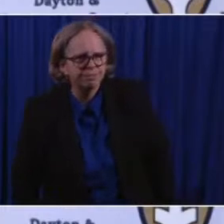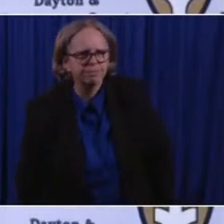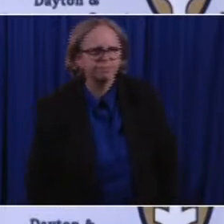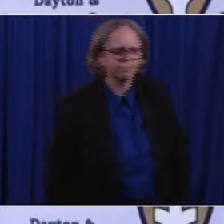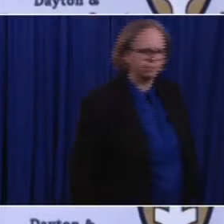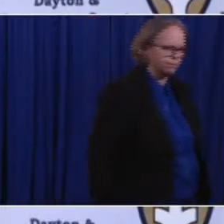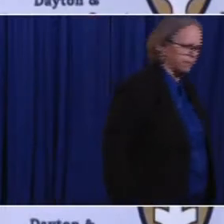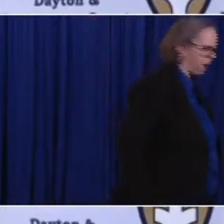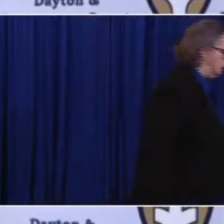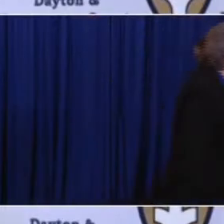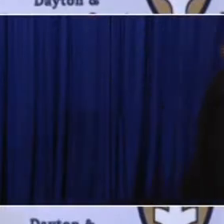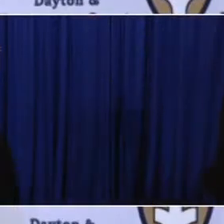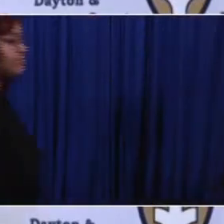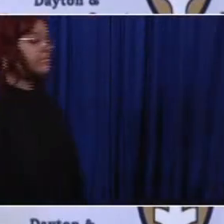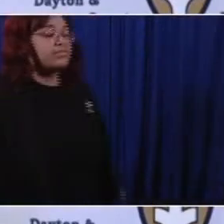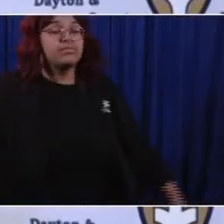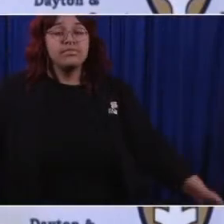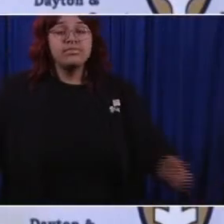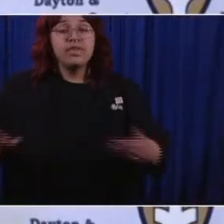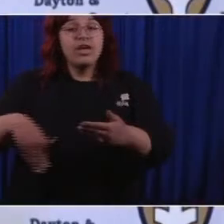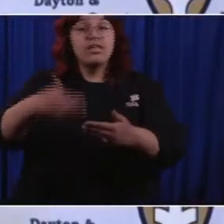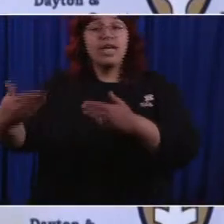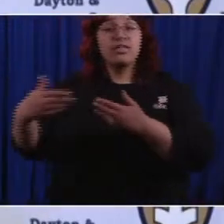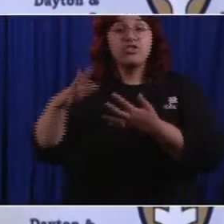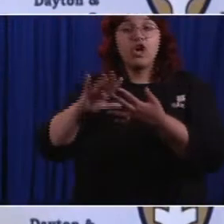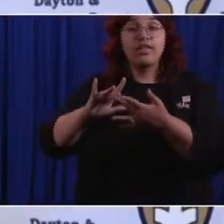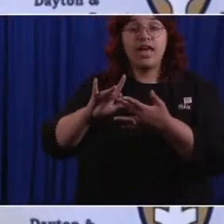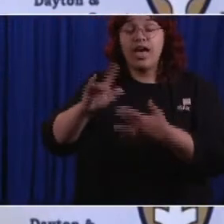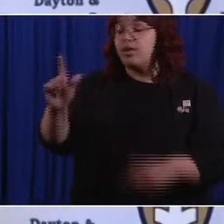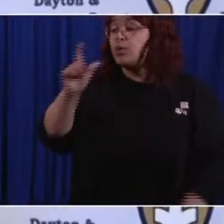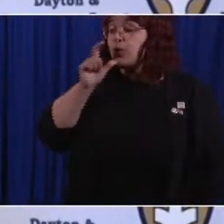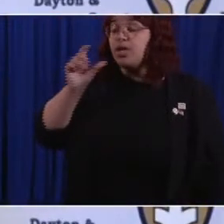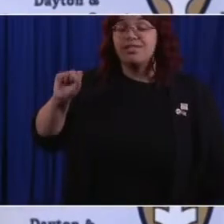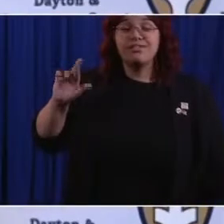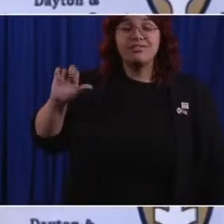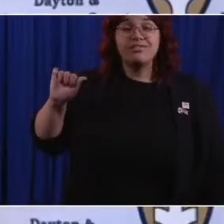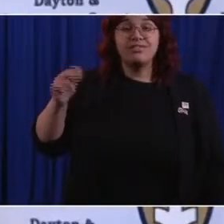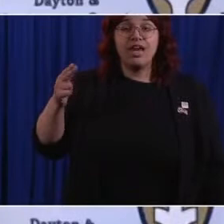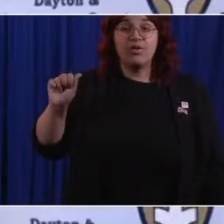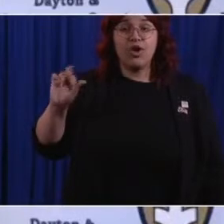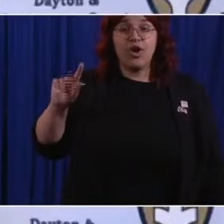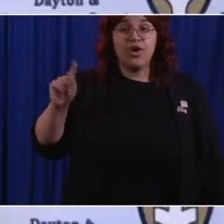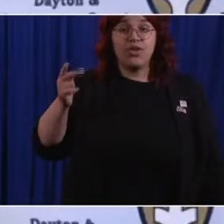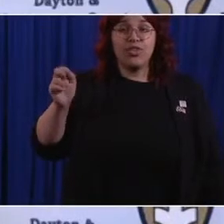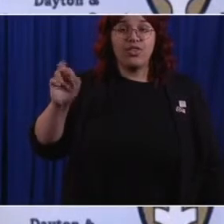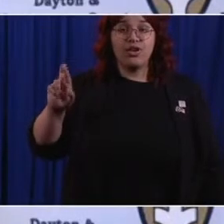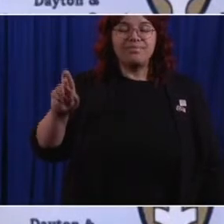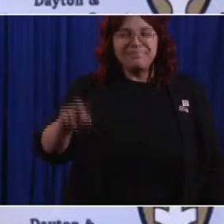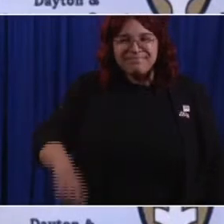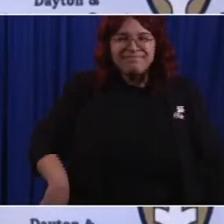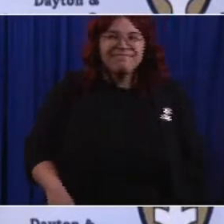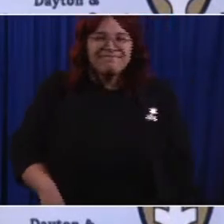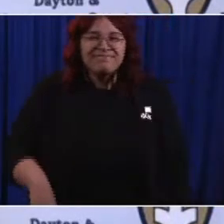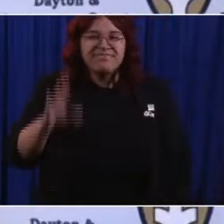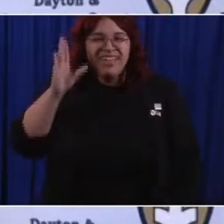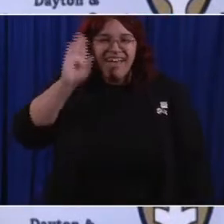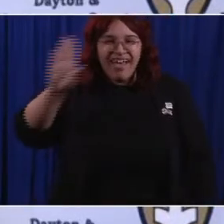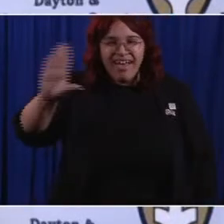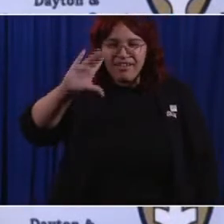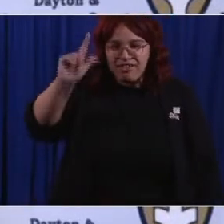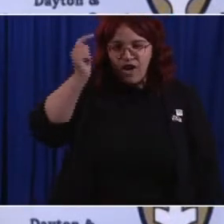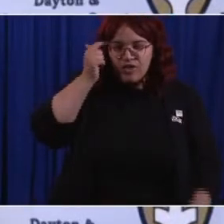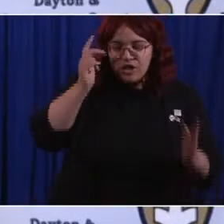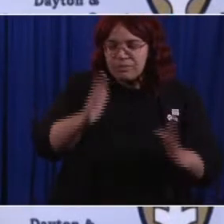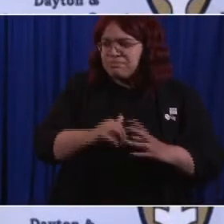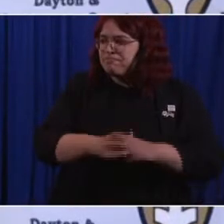Next question online is from Sarah Arthurs at the Findlay Courier. Hello, Governor. Thank you. Sure. I'm wondering, one thing I hear